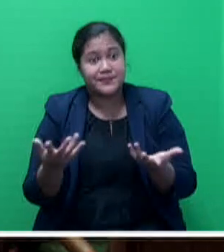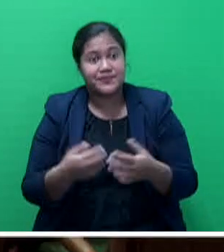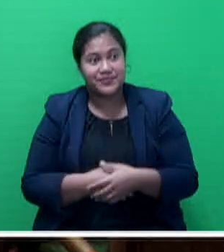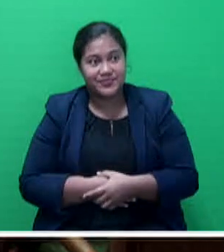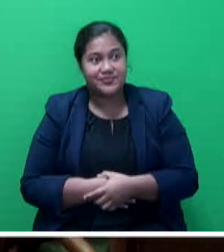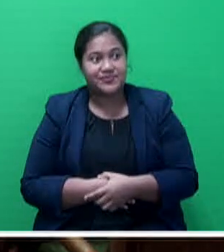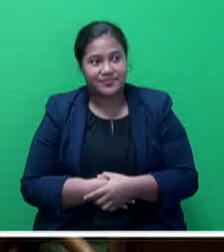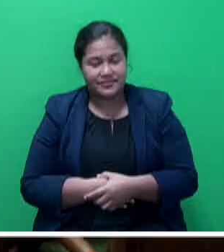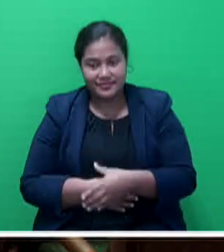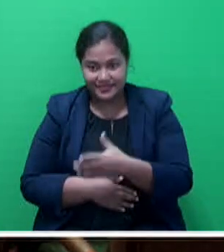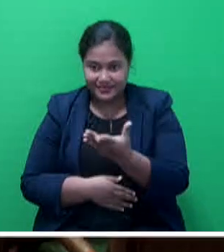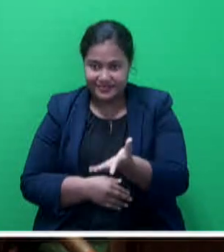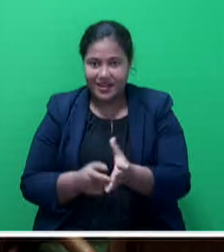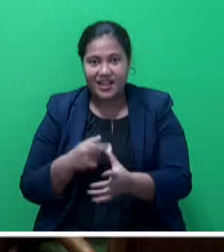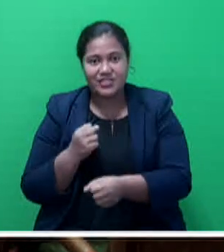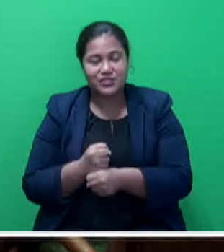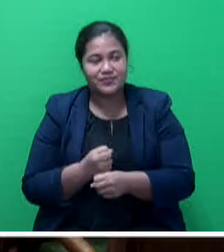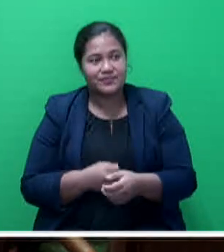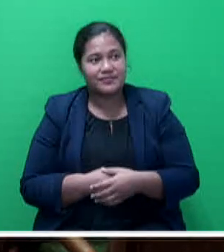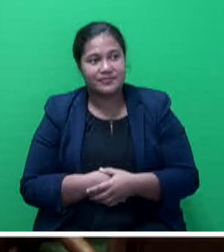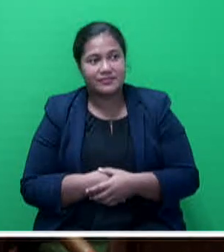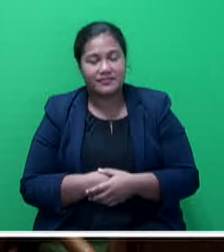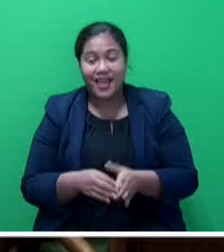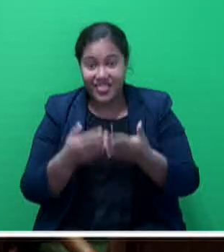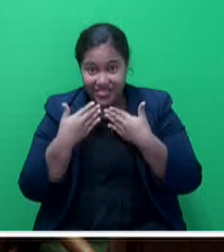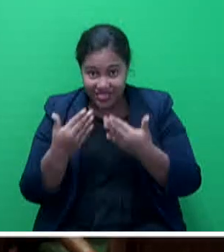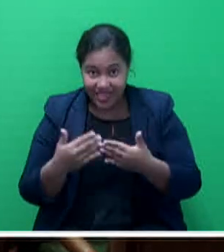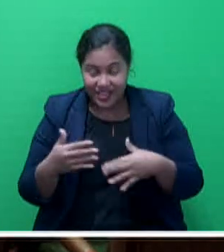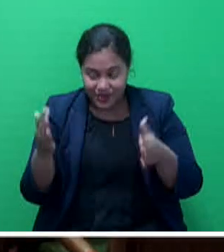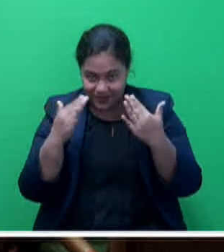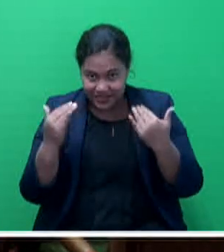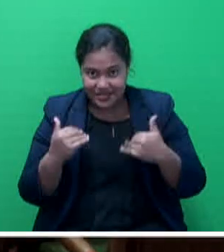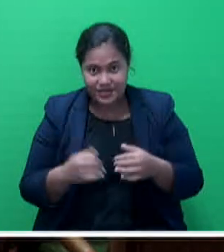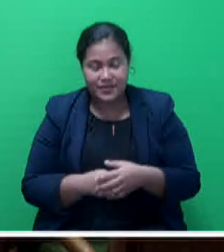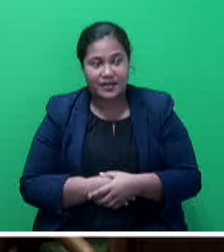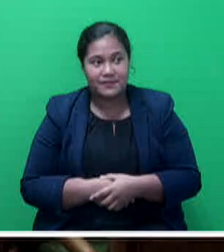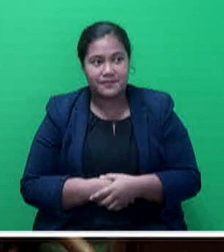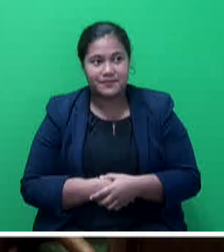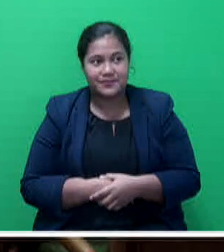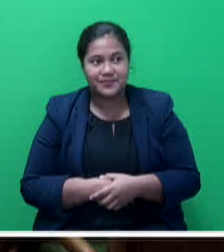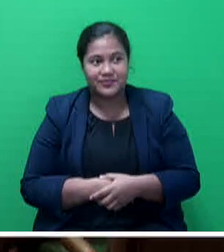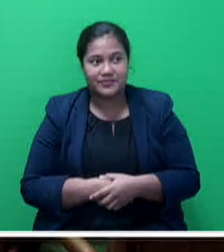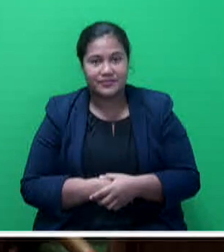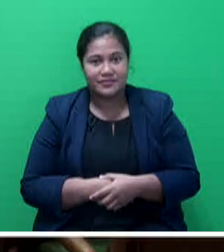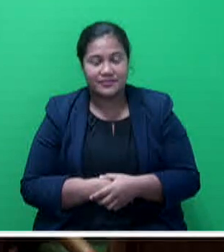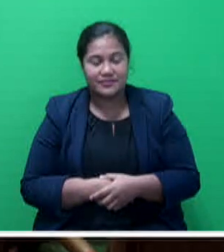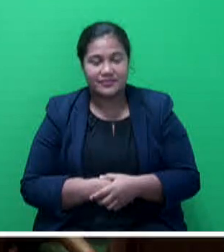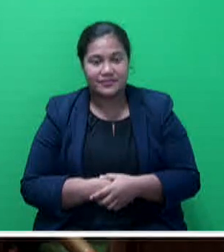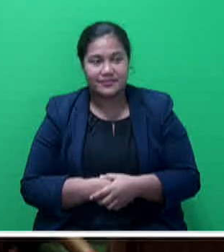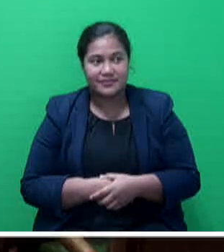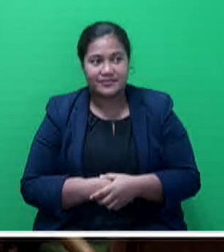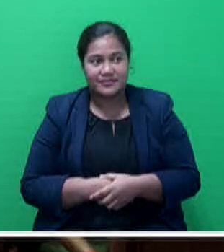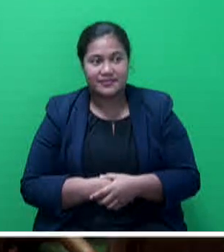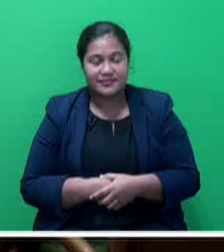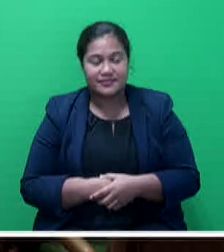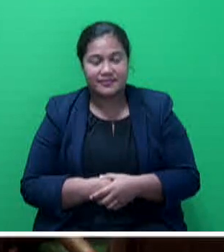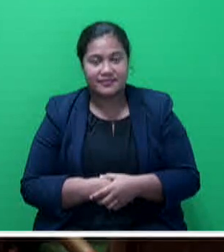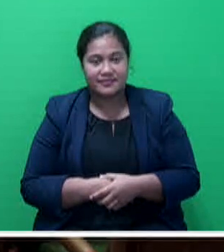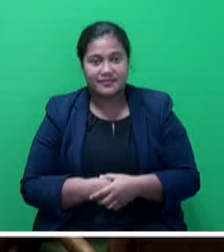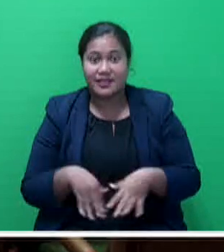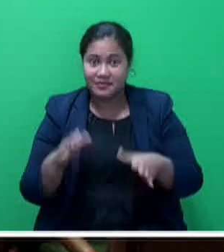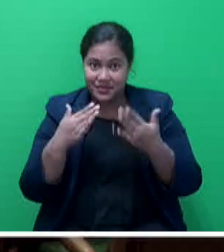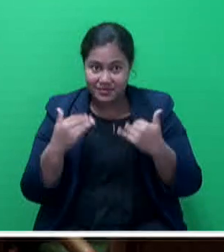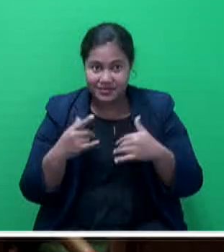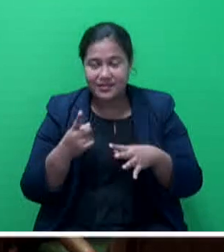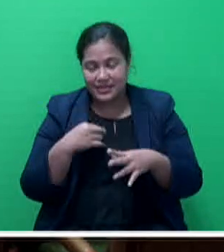Honourable Attorney-General, you have the floor. Thank you, Mr. Speaker, sir. Mr. Speaker, sir, again, if I can